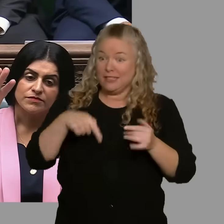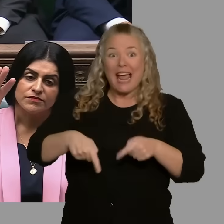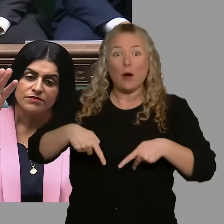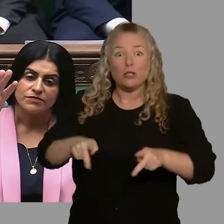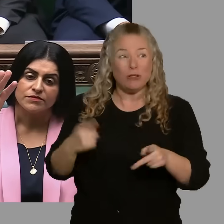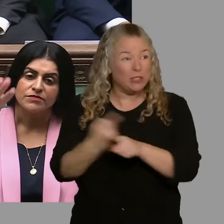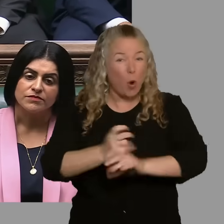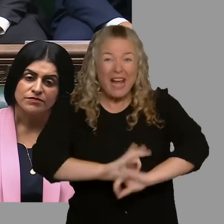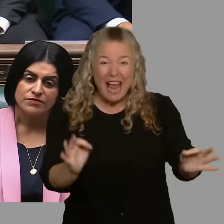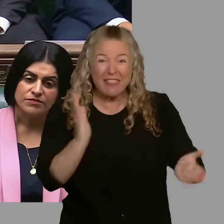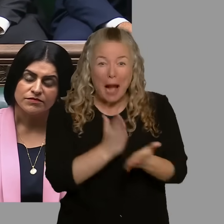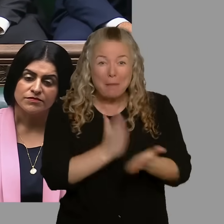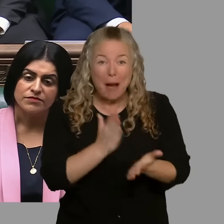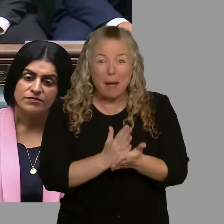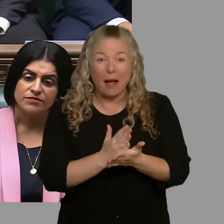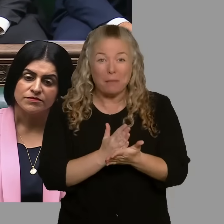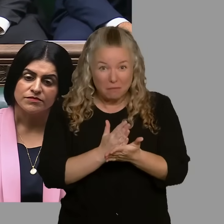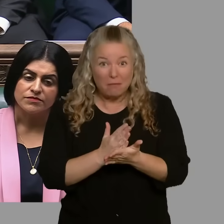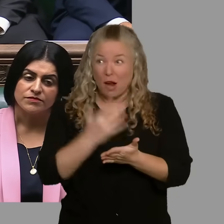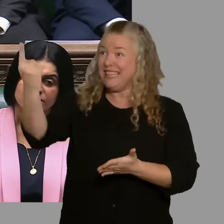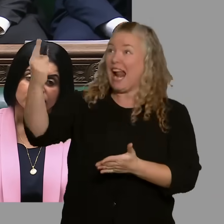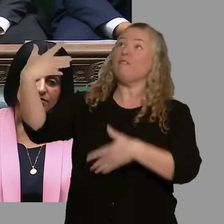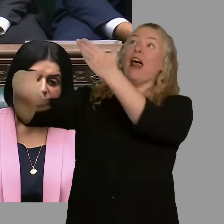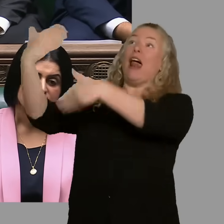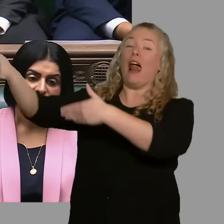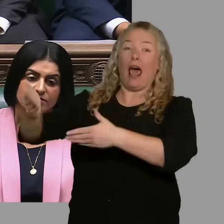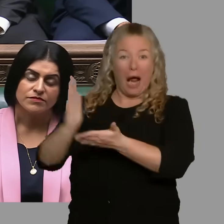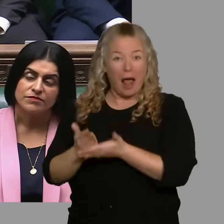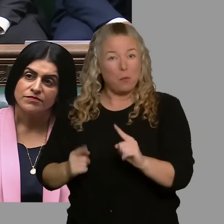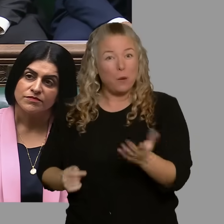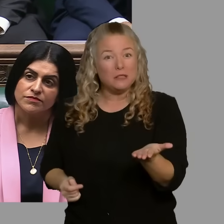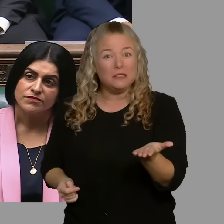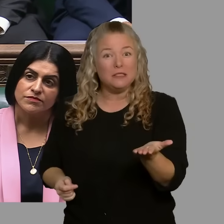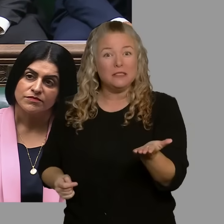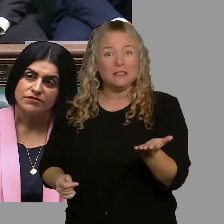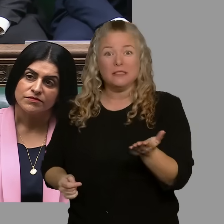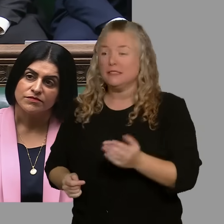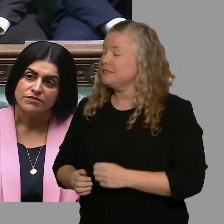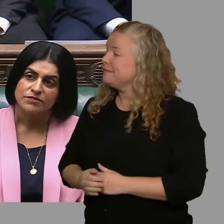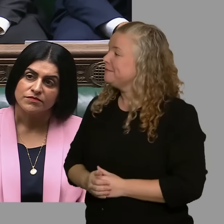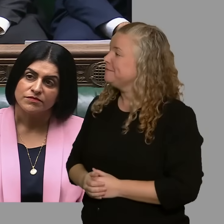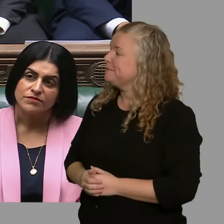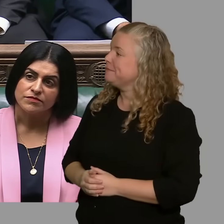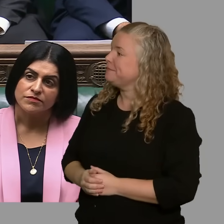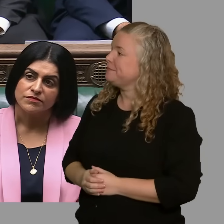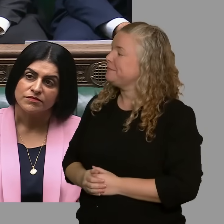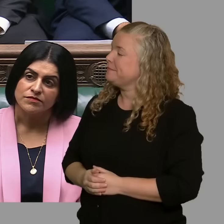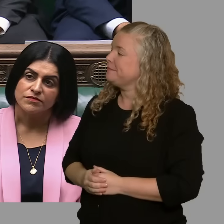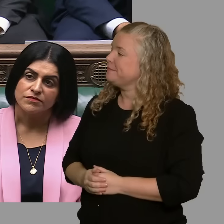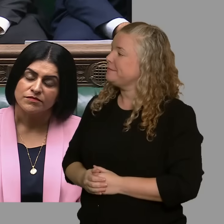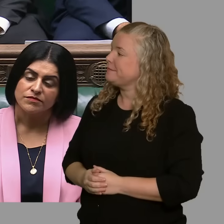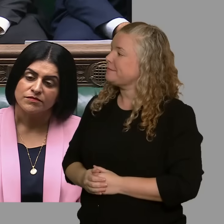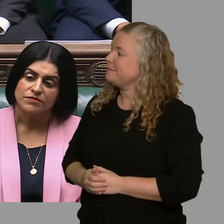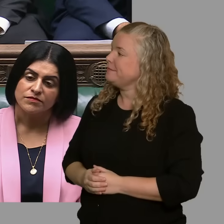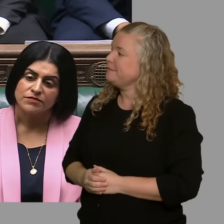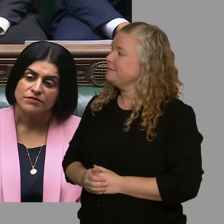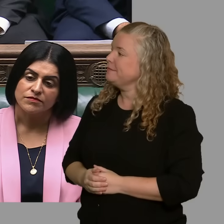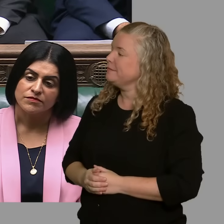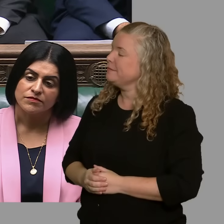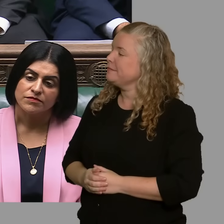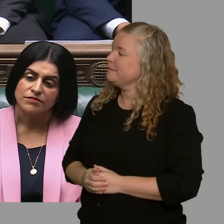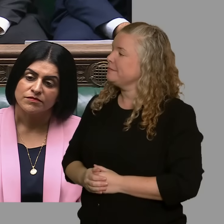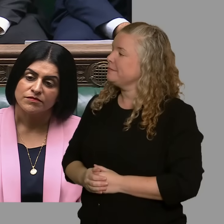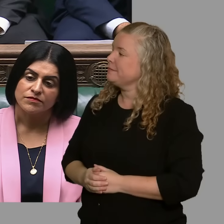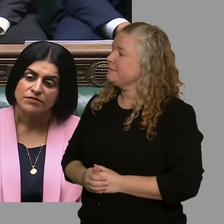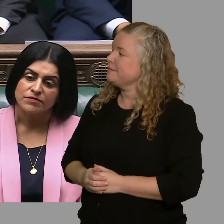Mr. Speaker, let me explain why. Firstly, the case was charged under the last government according to the evidence submitted